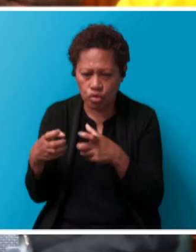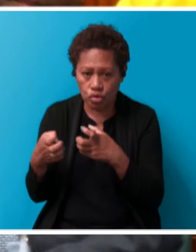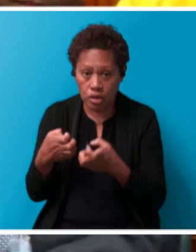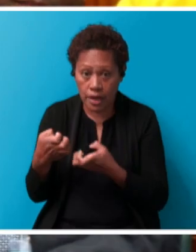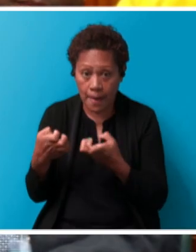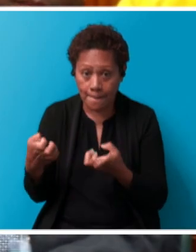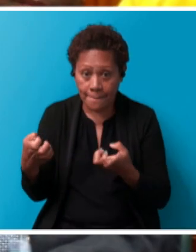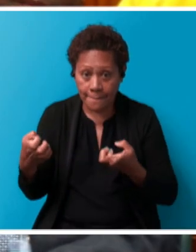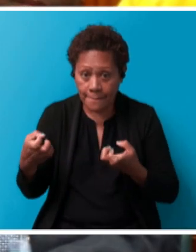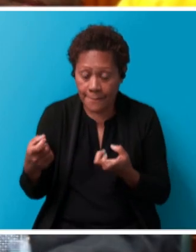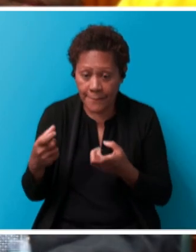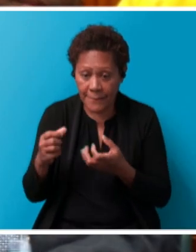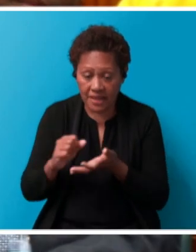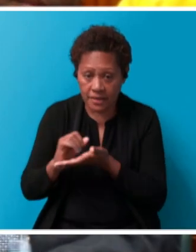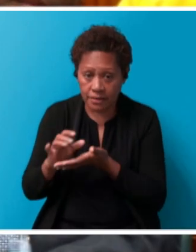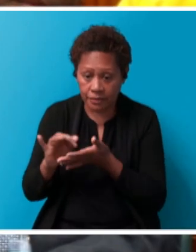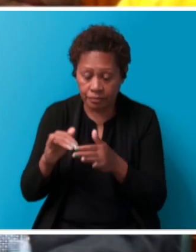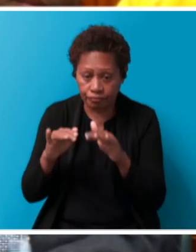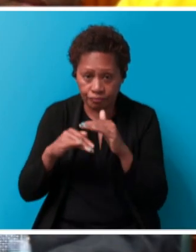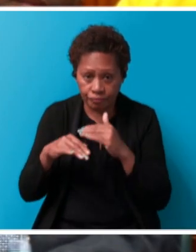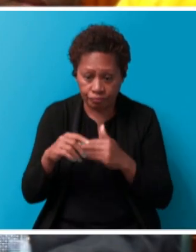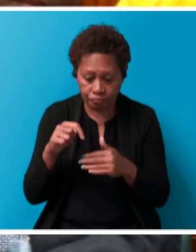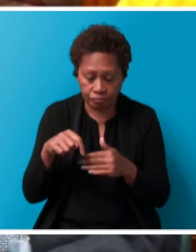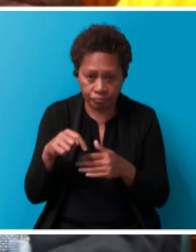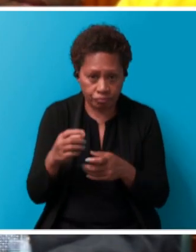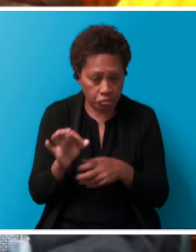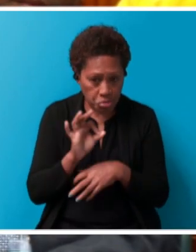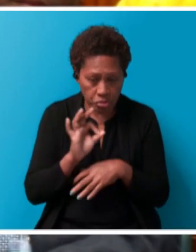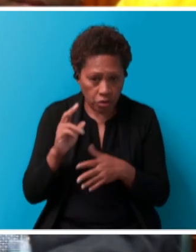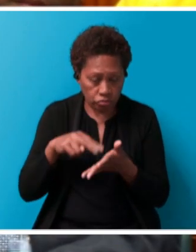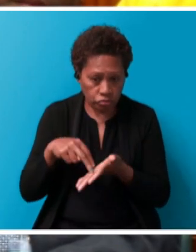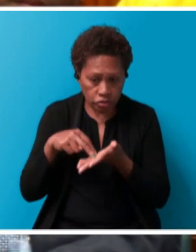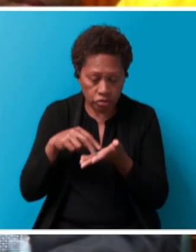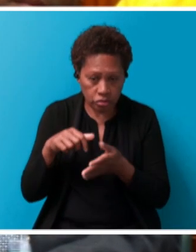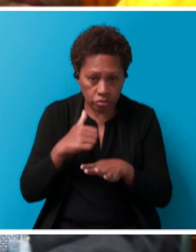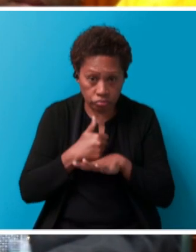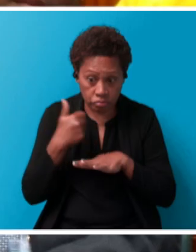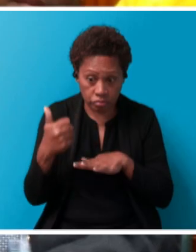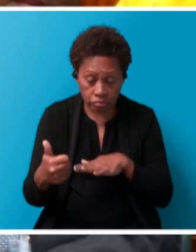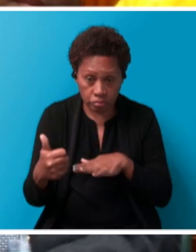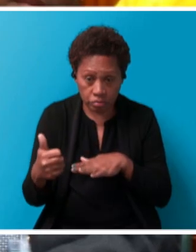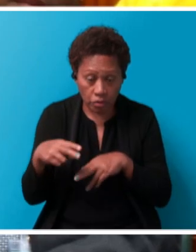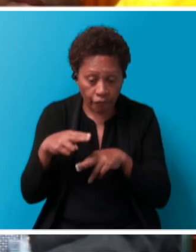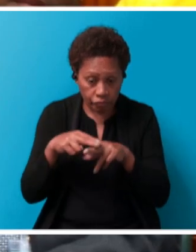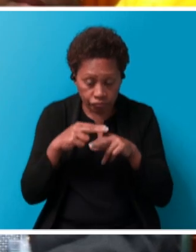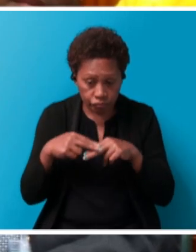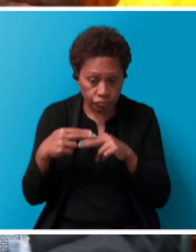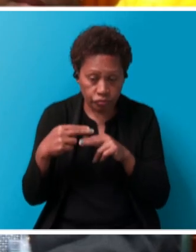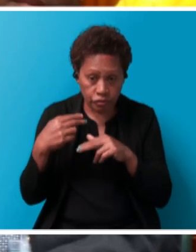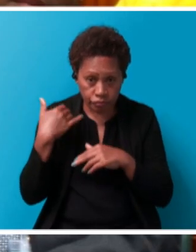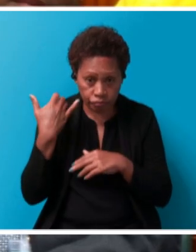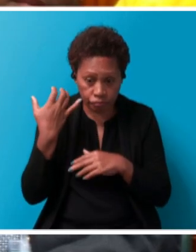and supply chain constraints. Notwithstanding this, the government, together with the Fiji National University and the